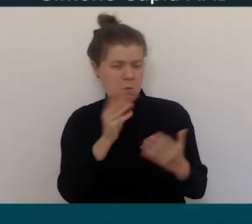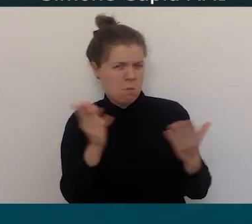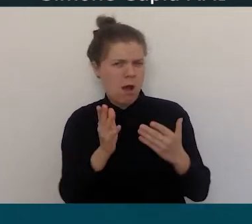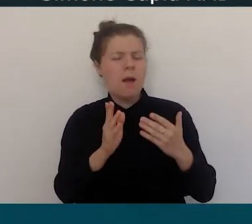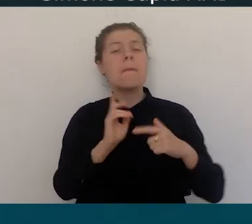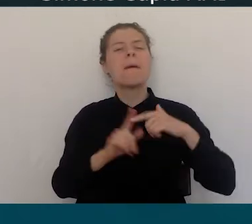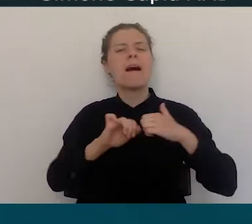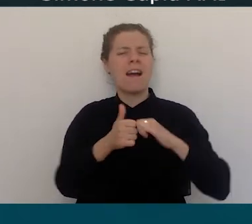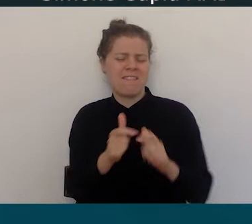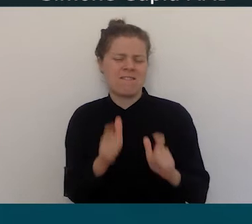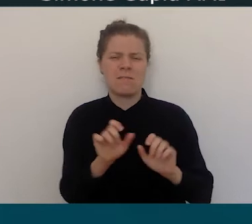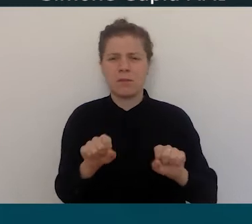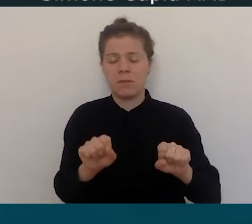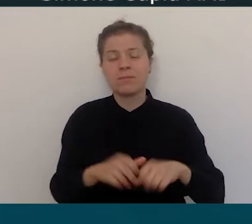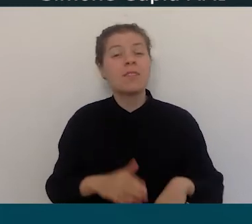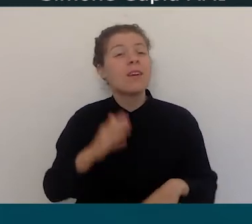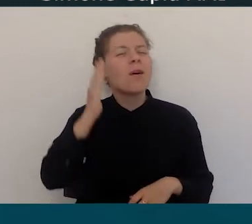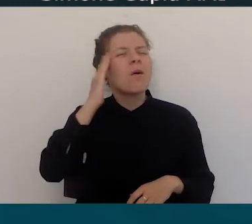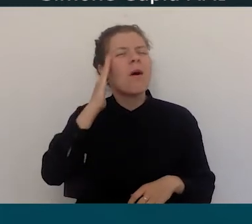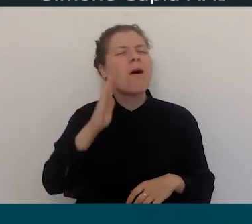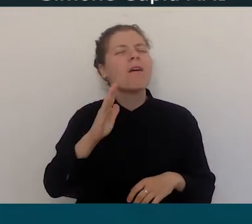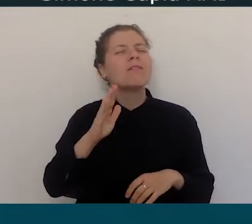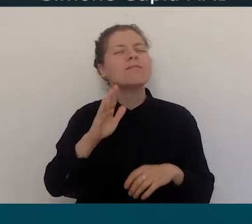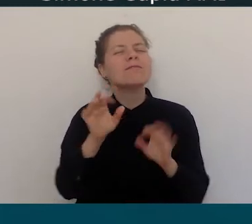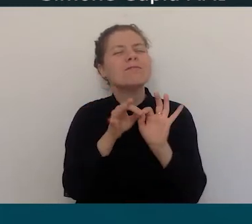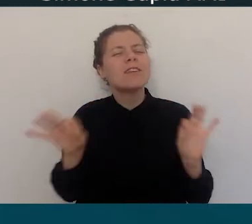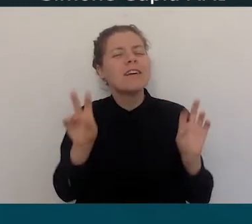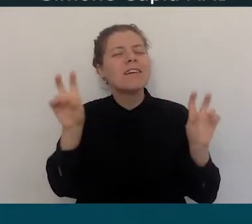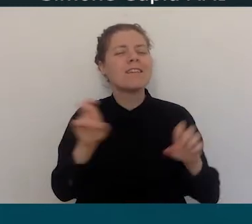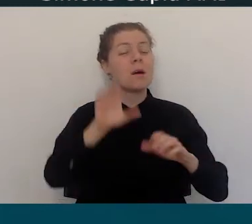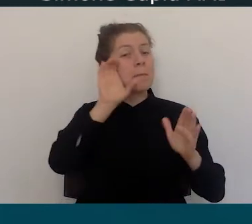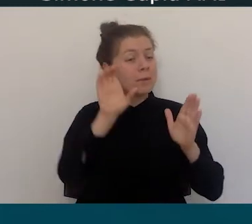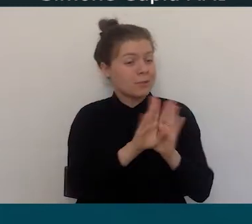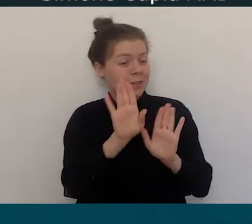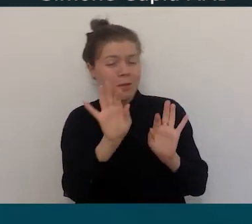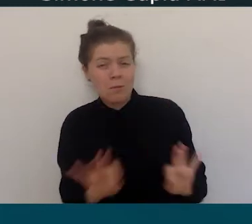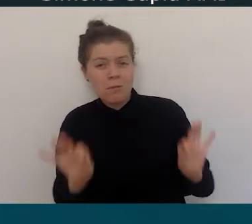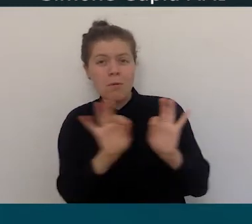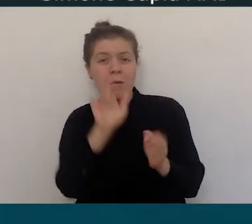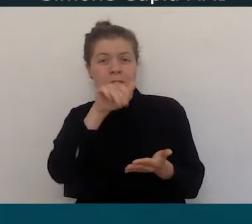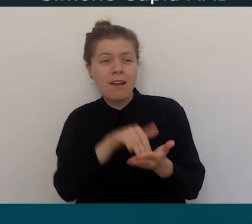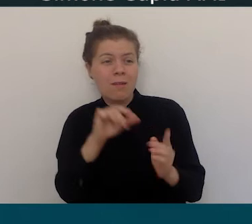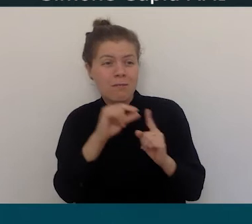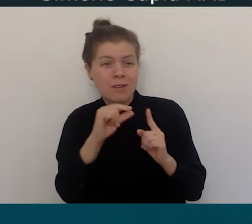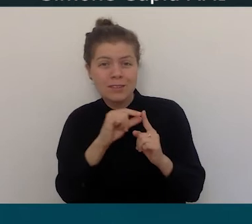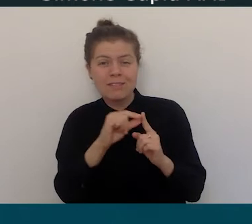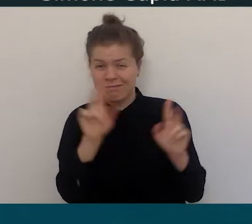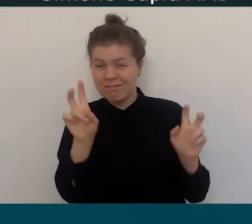possible? Because we have all heard the old adage that a picture is worth 1,000 words, but we only have maybe